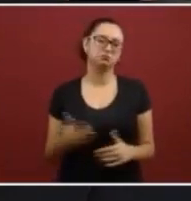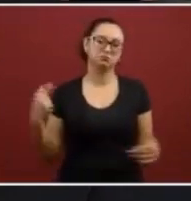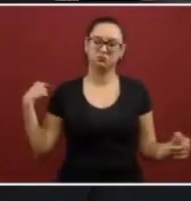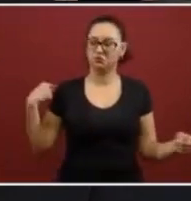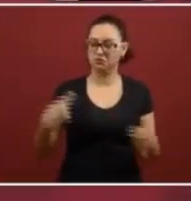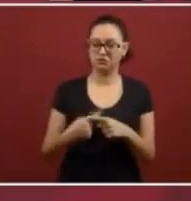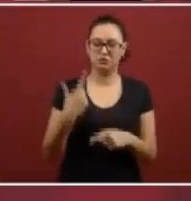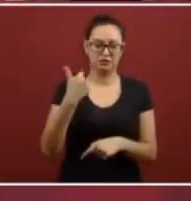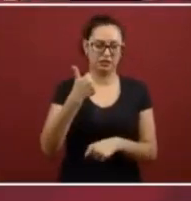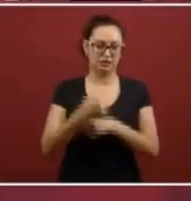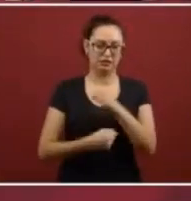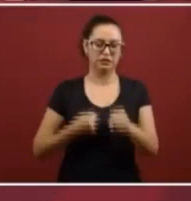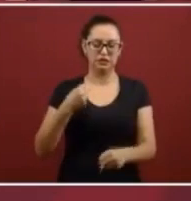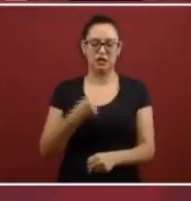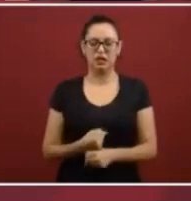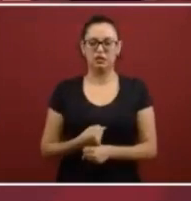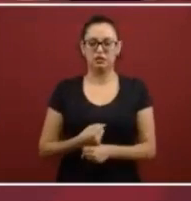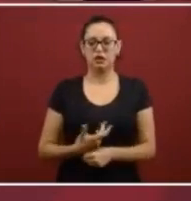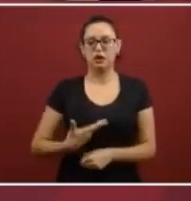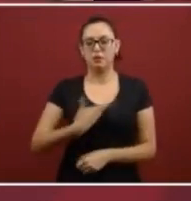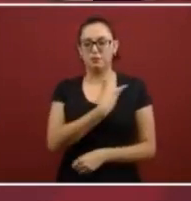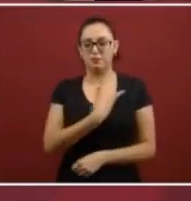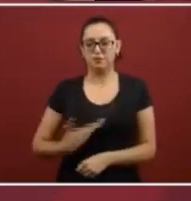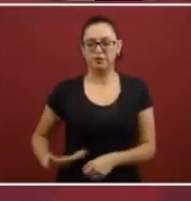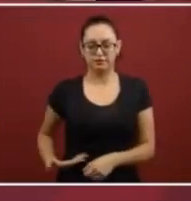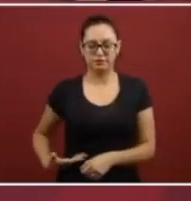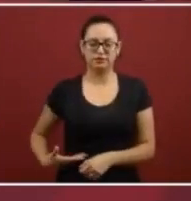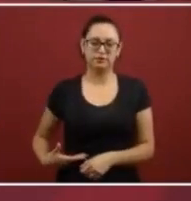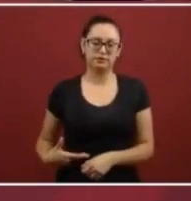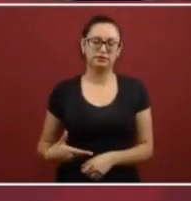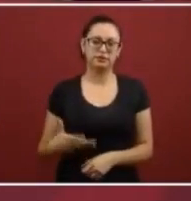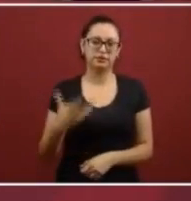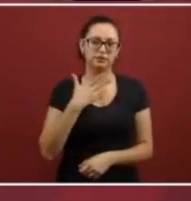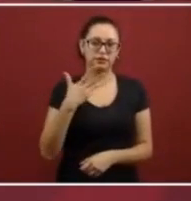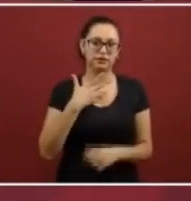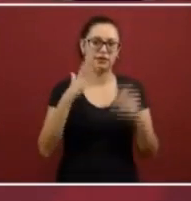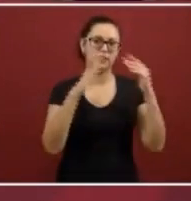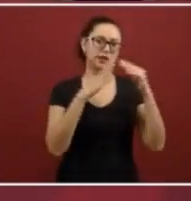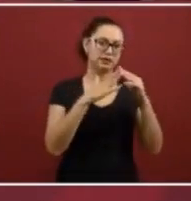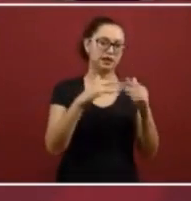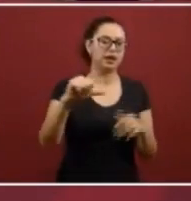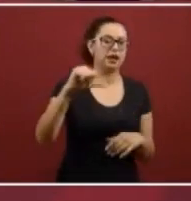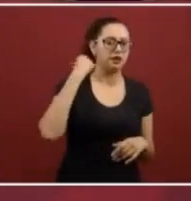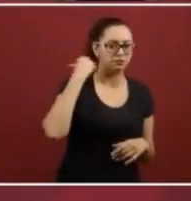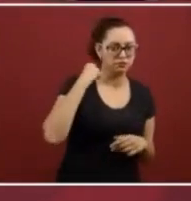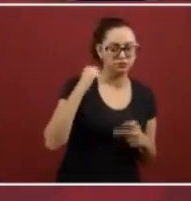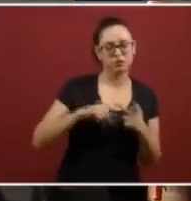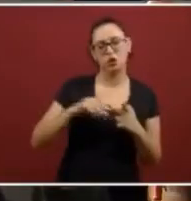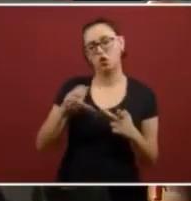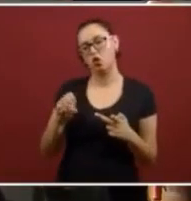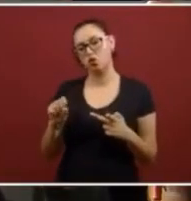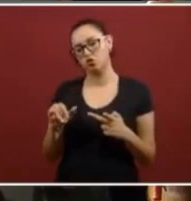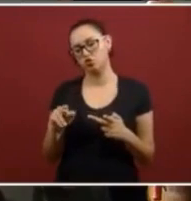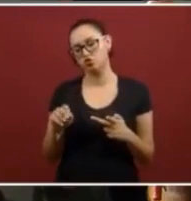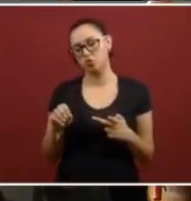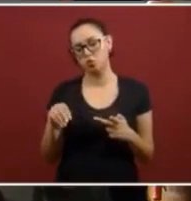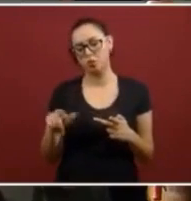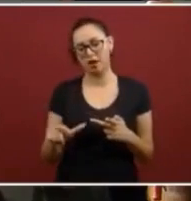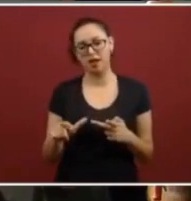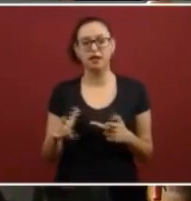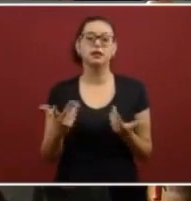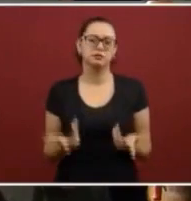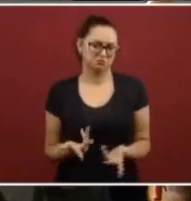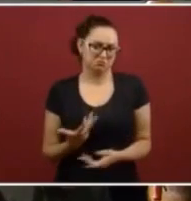agencies. la presidencia de la And República they tenía unas kinda casas en Acapulco, otras en got Cozumel. themselves some really Esas nice casas que houses, tenía la presidencia de la República, o que